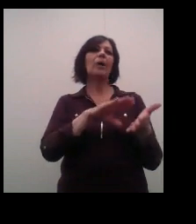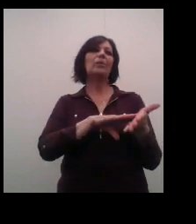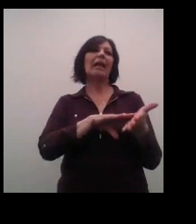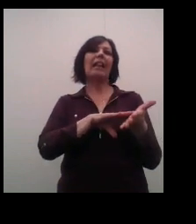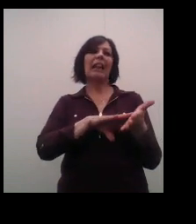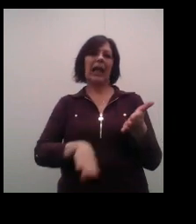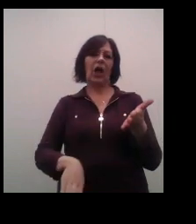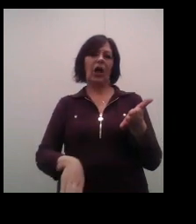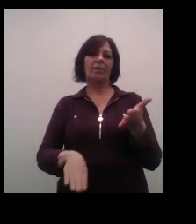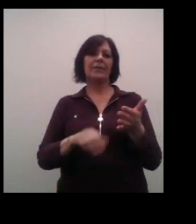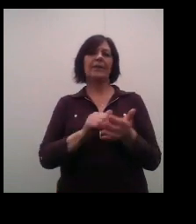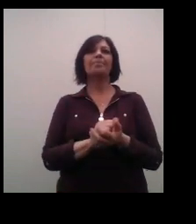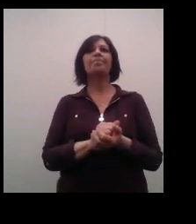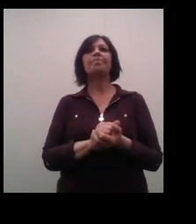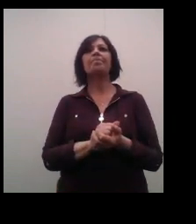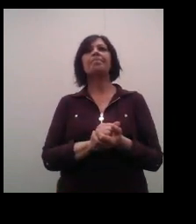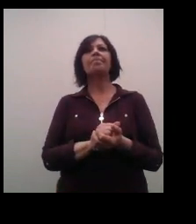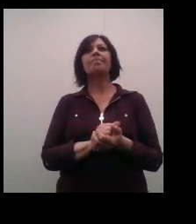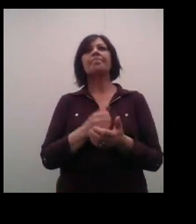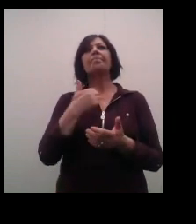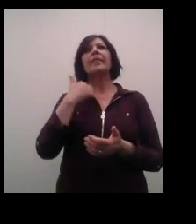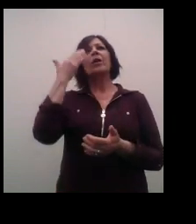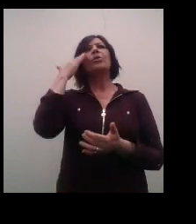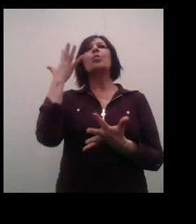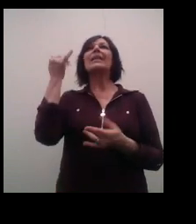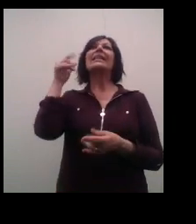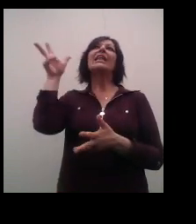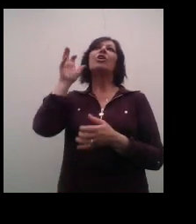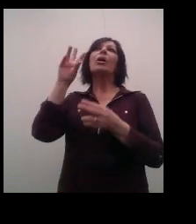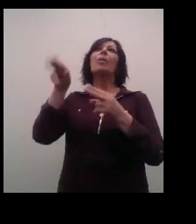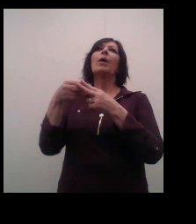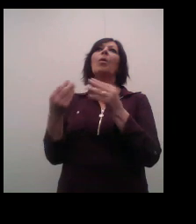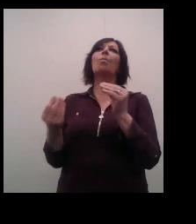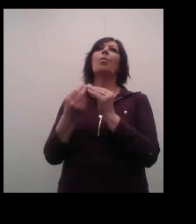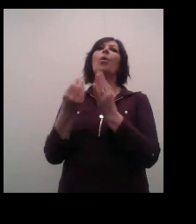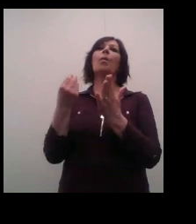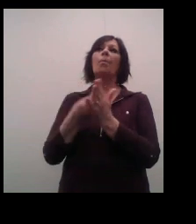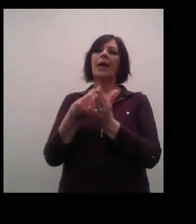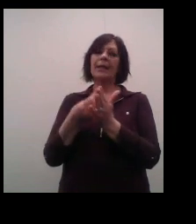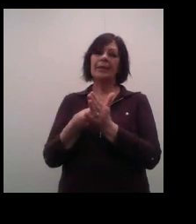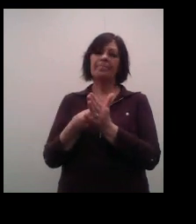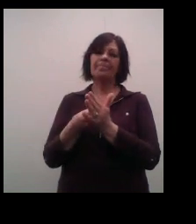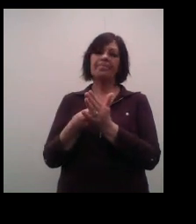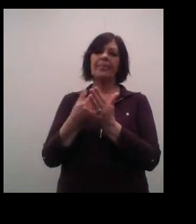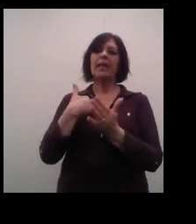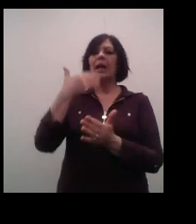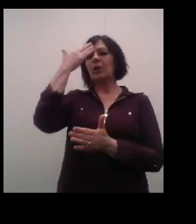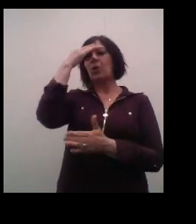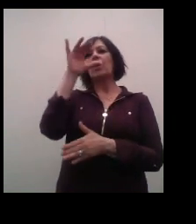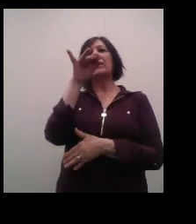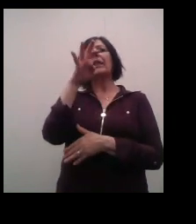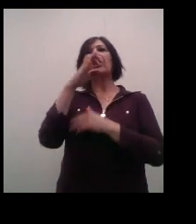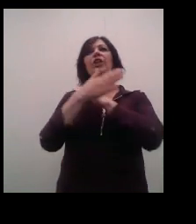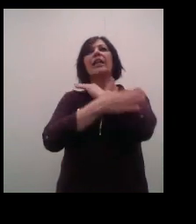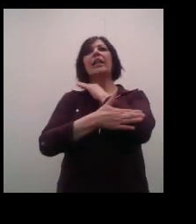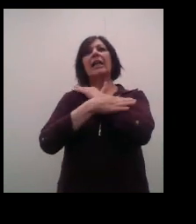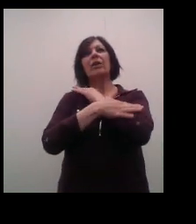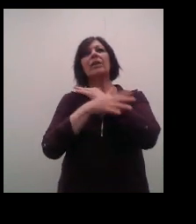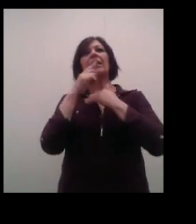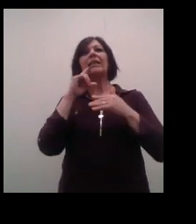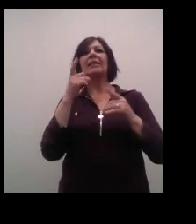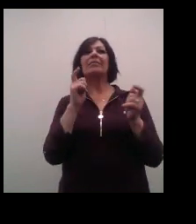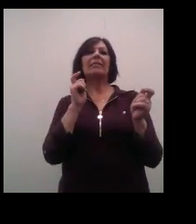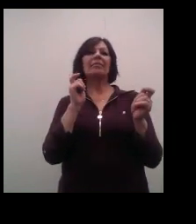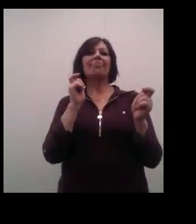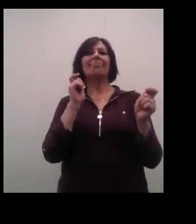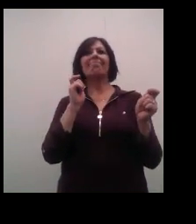that you were waiting to hear about additional stimulus money, but I also know that Erie County is doing some work regarding reviewing and adjusting its